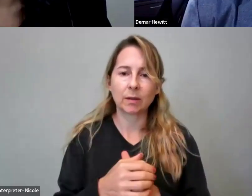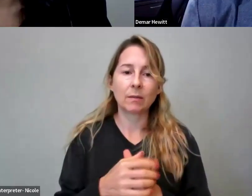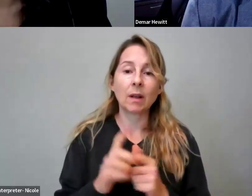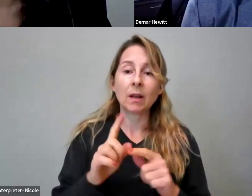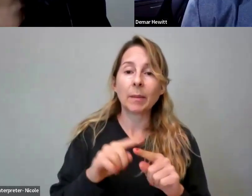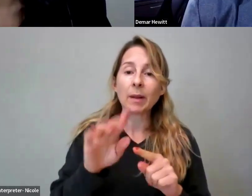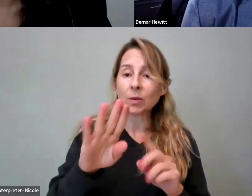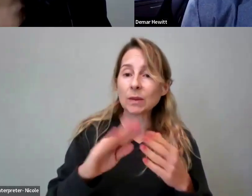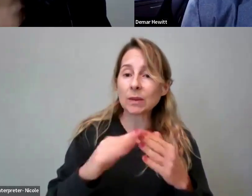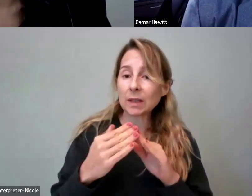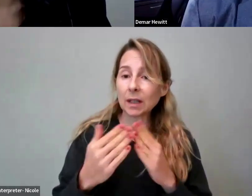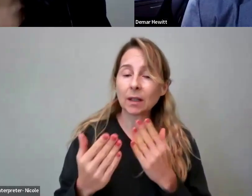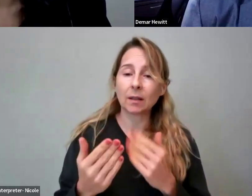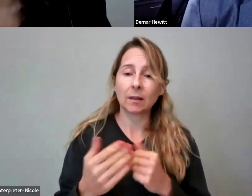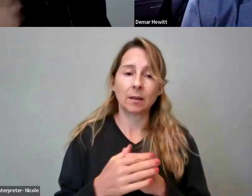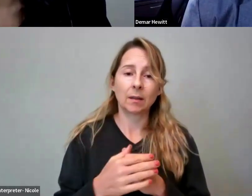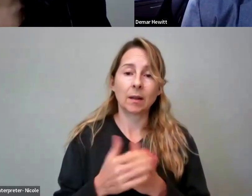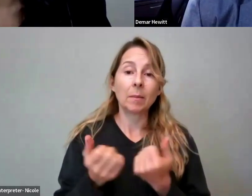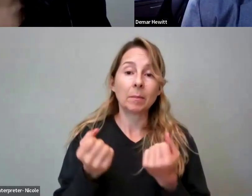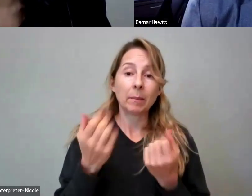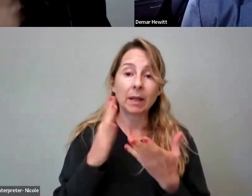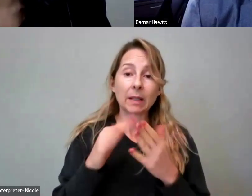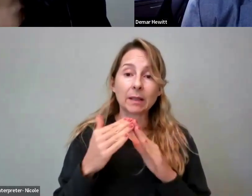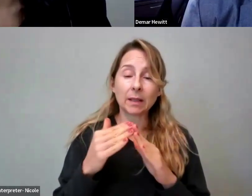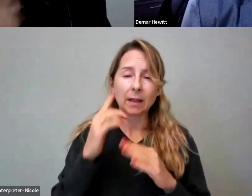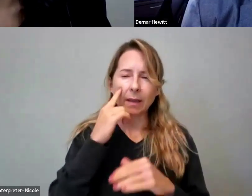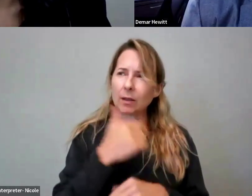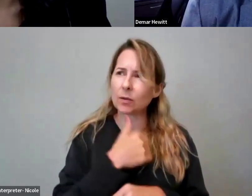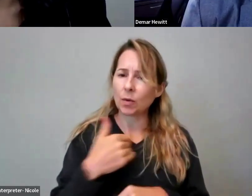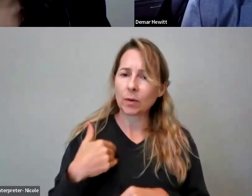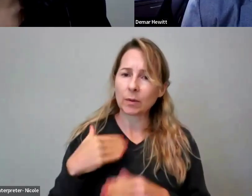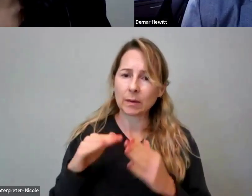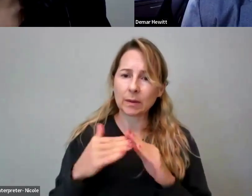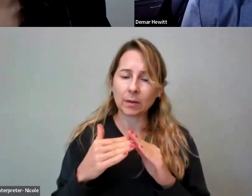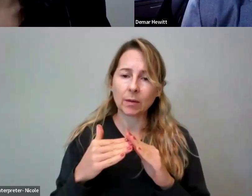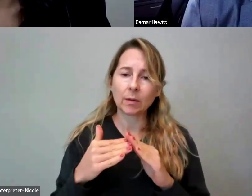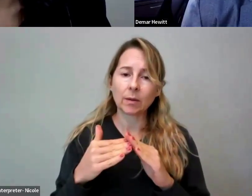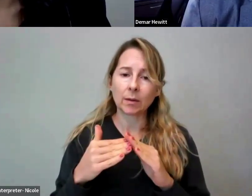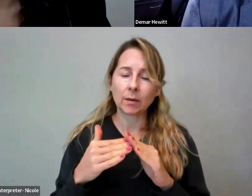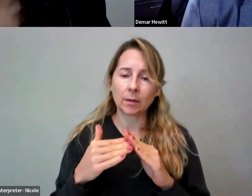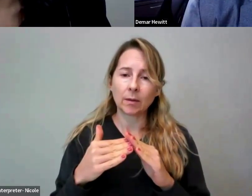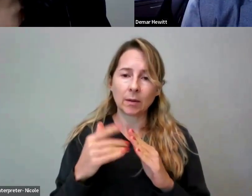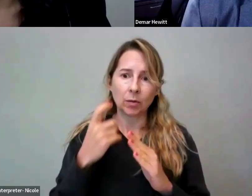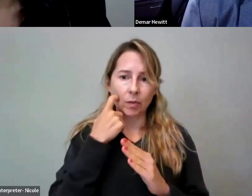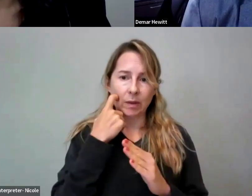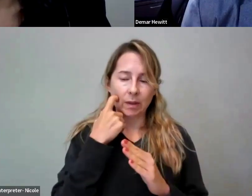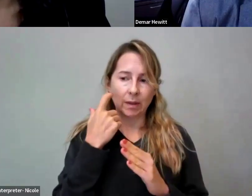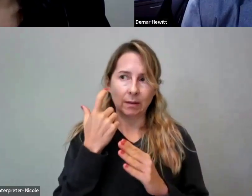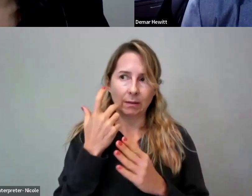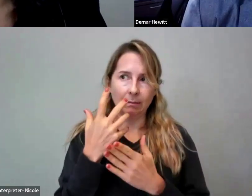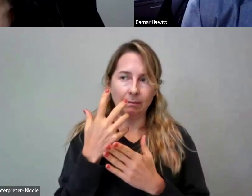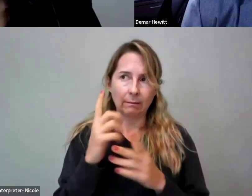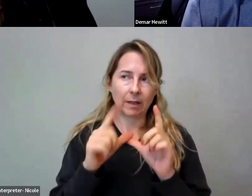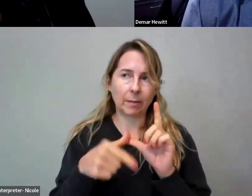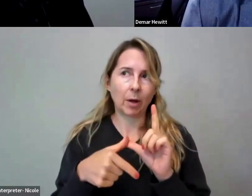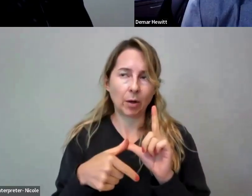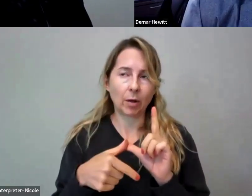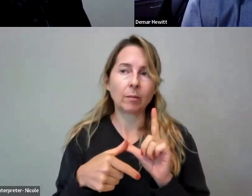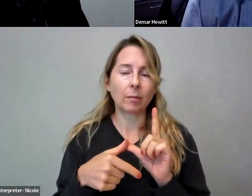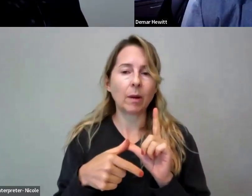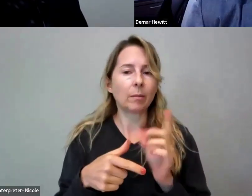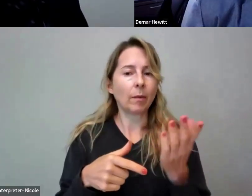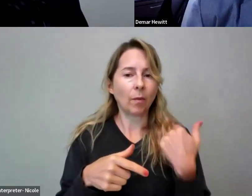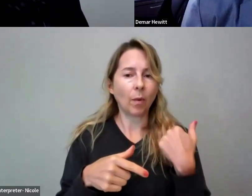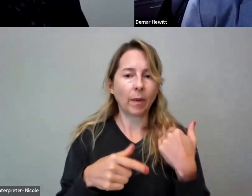in, many cities, I believe the city of Toronto had it recently, and it only recently expired, where they